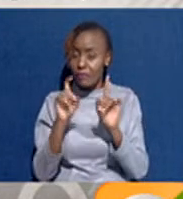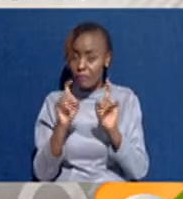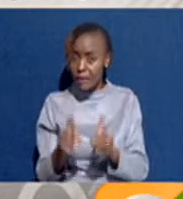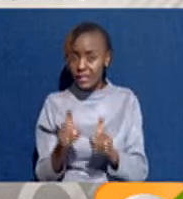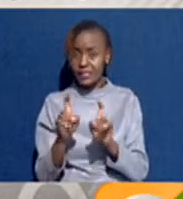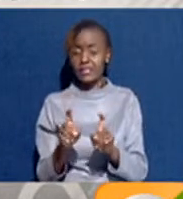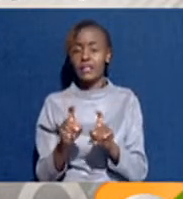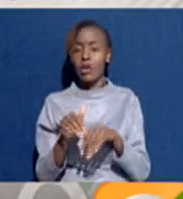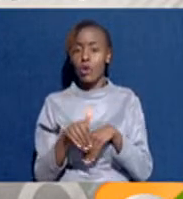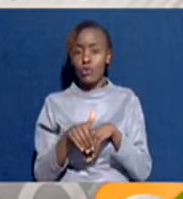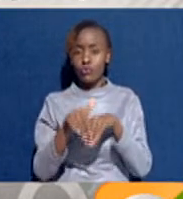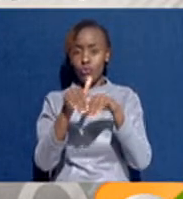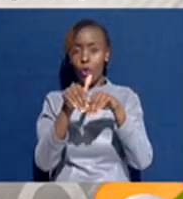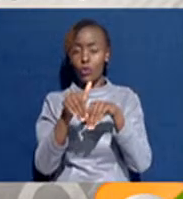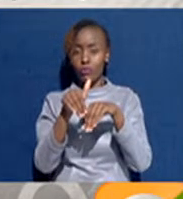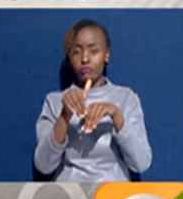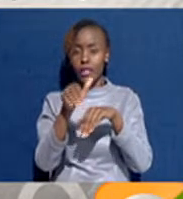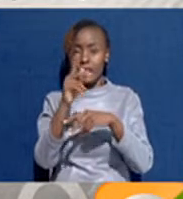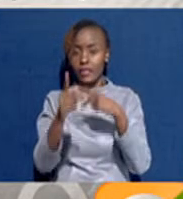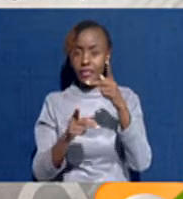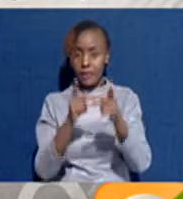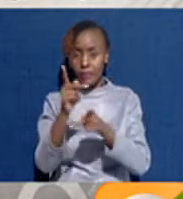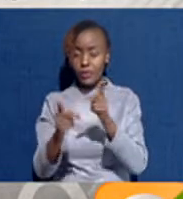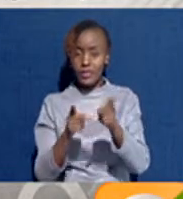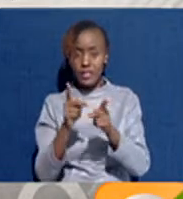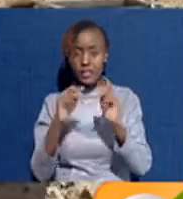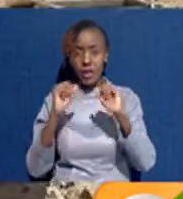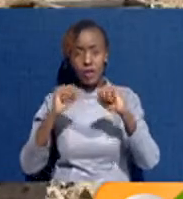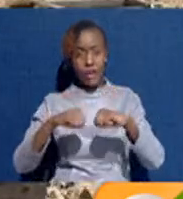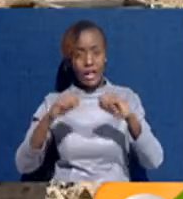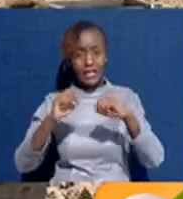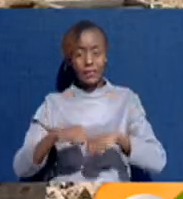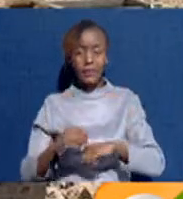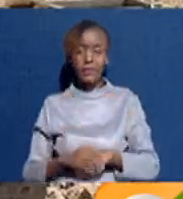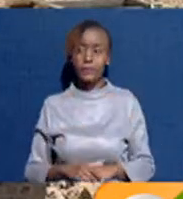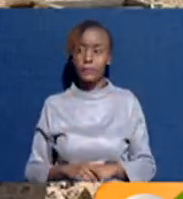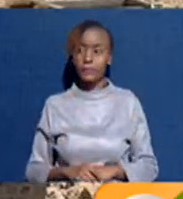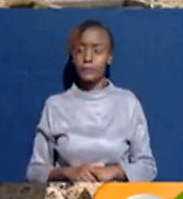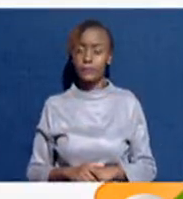including adhering to the process of entering into an agreement.